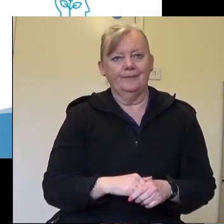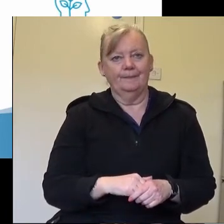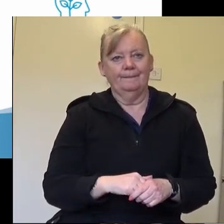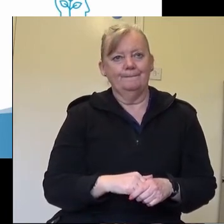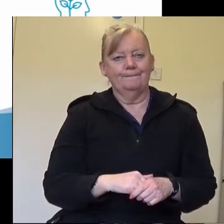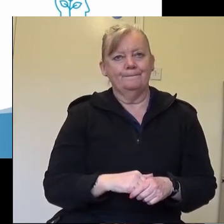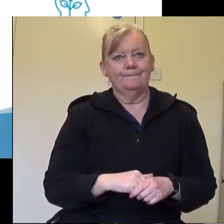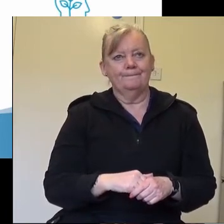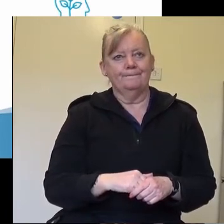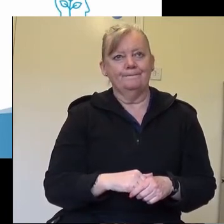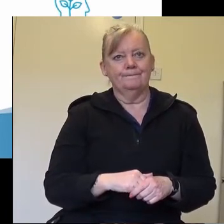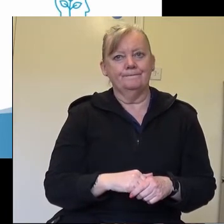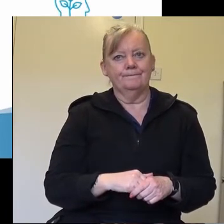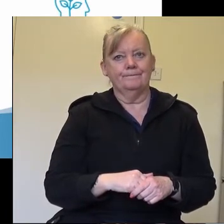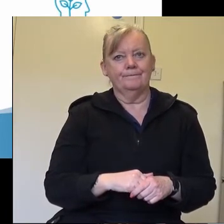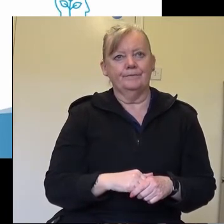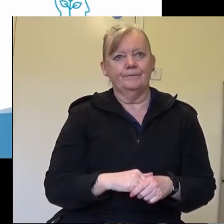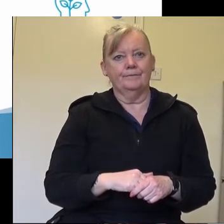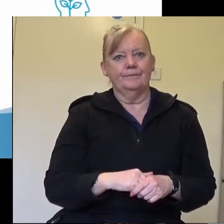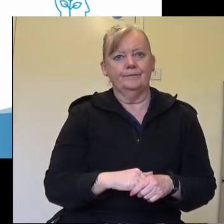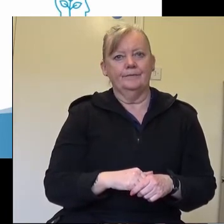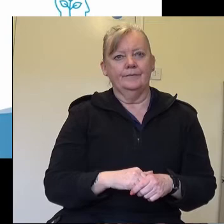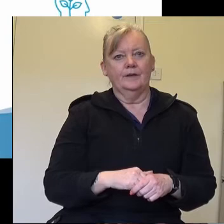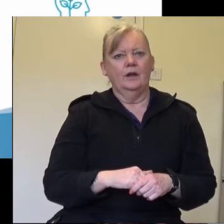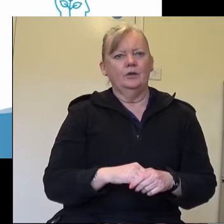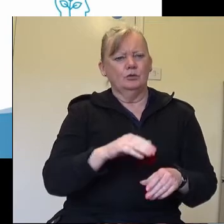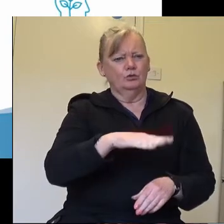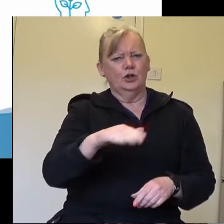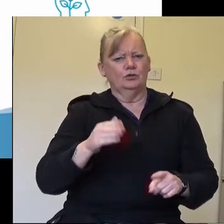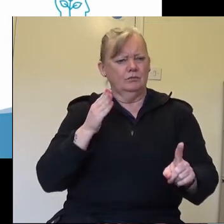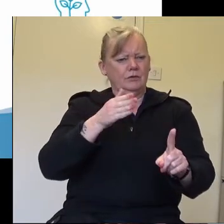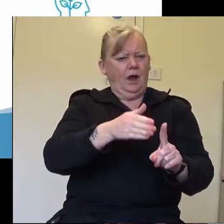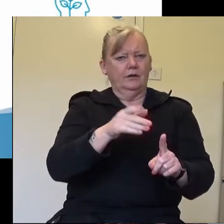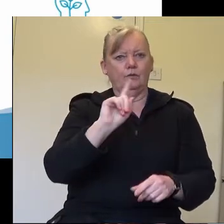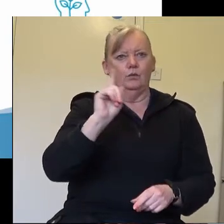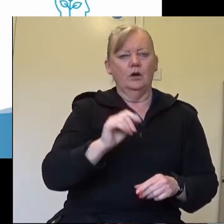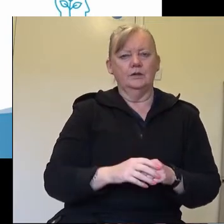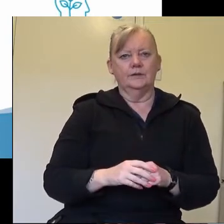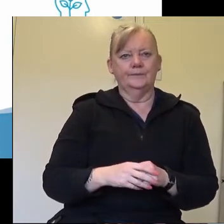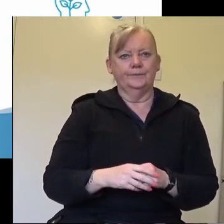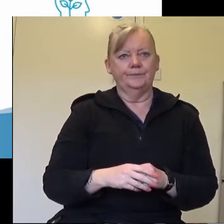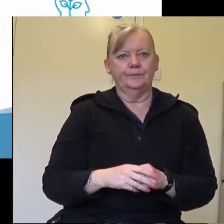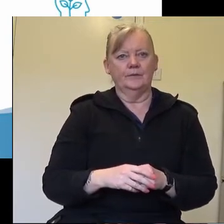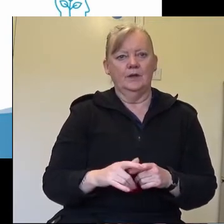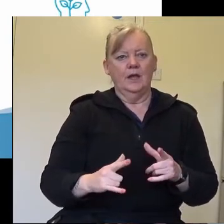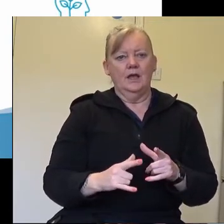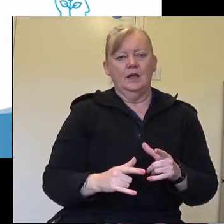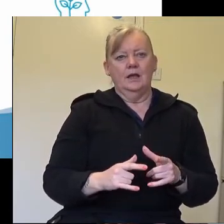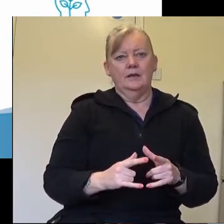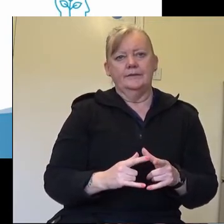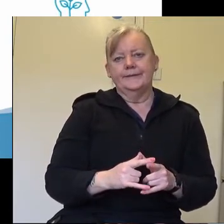there, okay? So what children are targeted online for